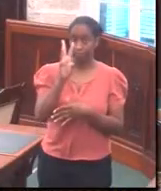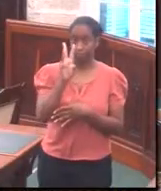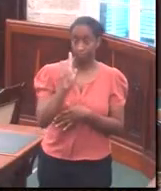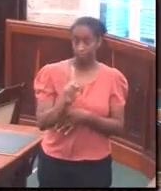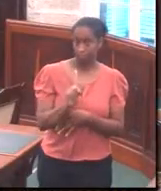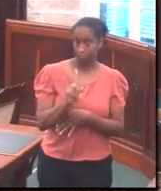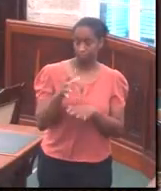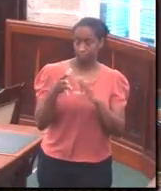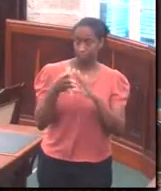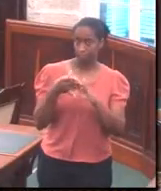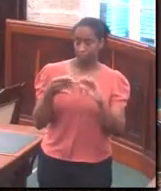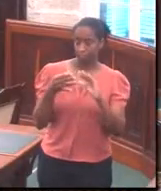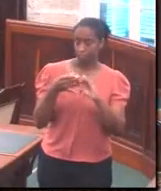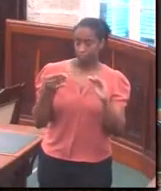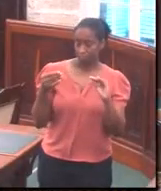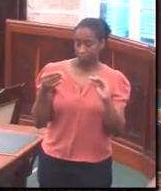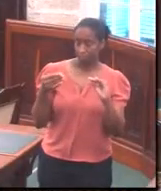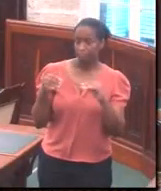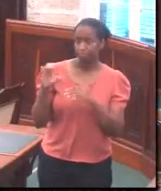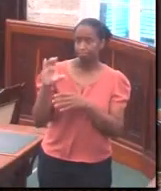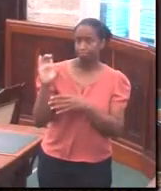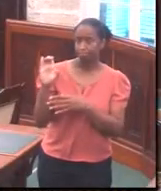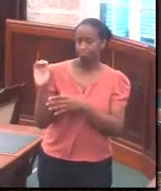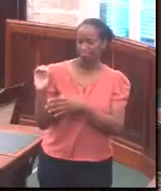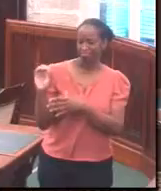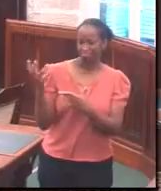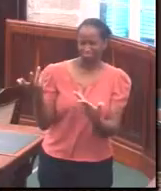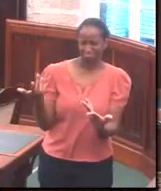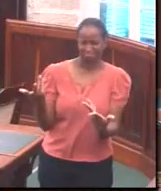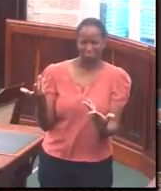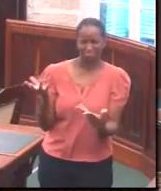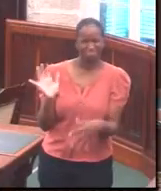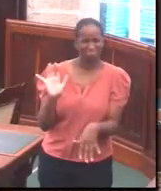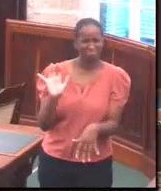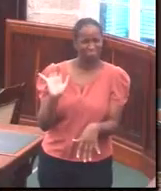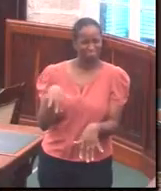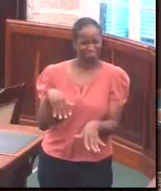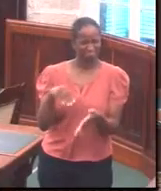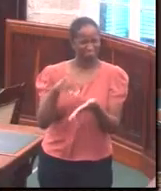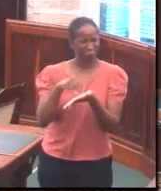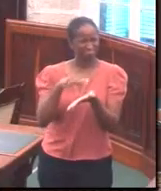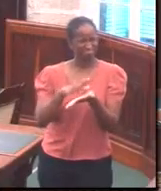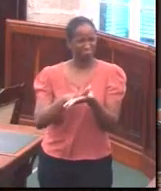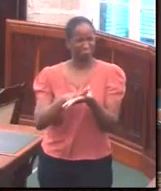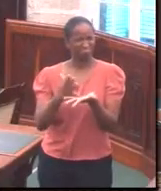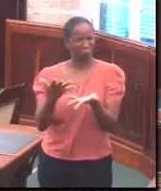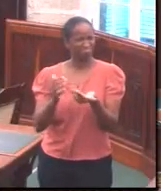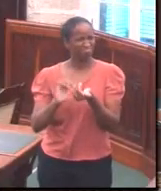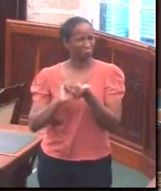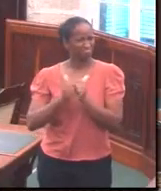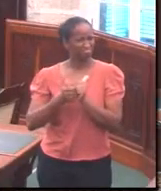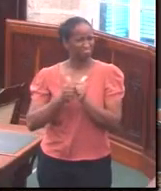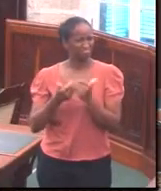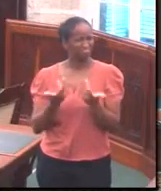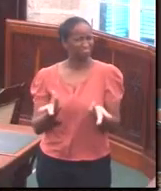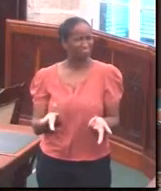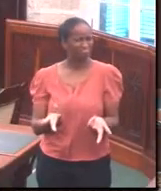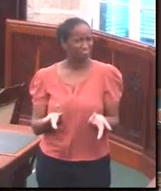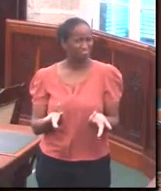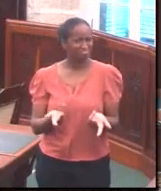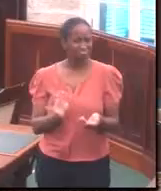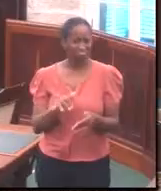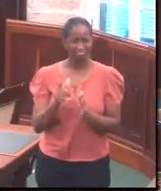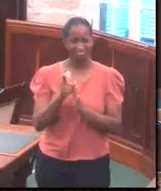here, this honorable gentleman, I beg your pardon, who brought this legislation here, did not see that. A cabinet of 20-something persons did